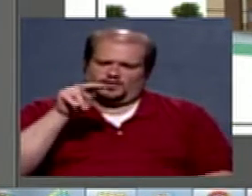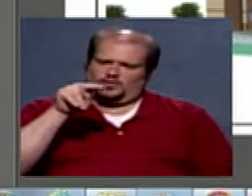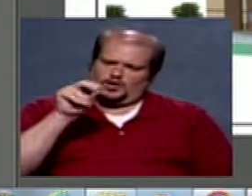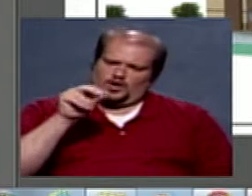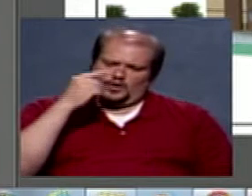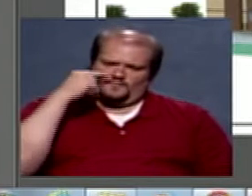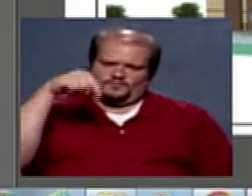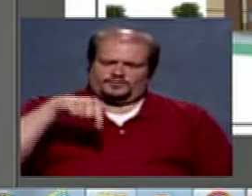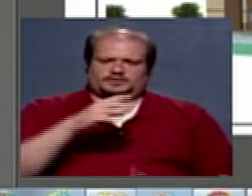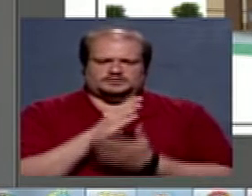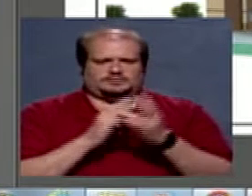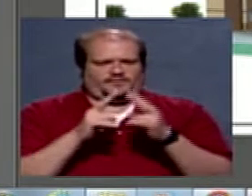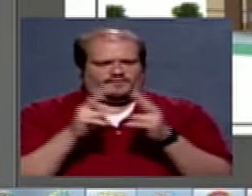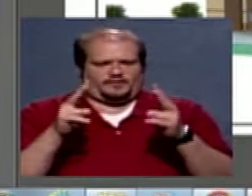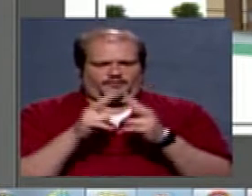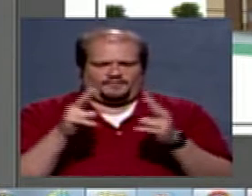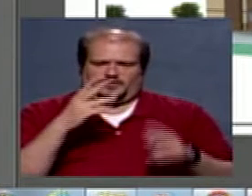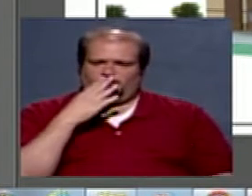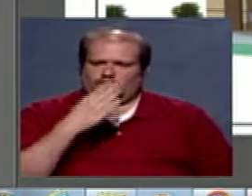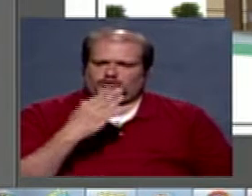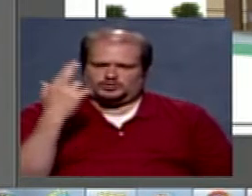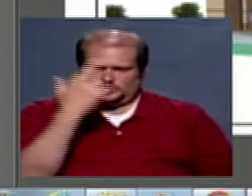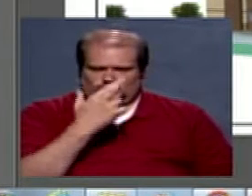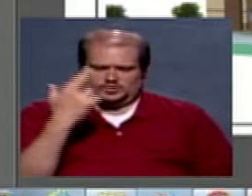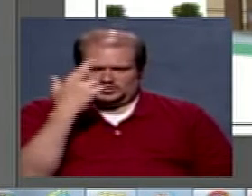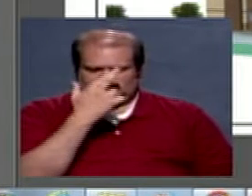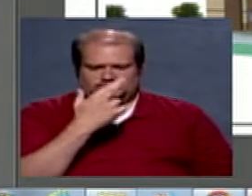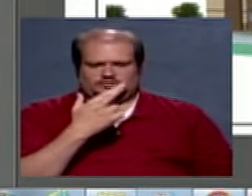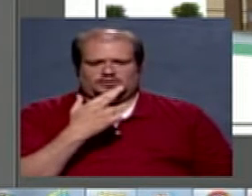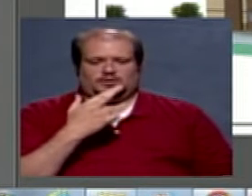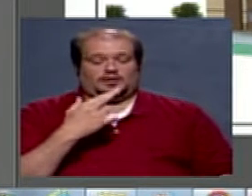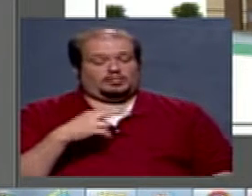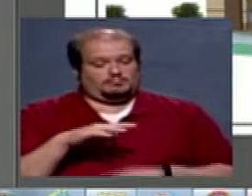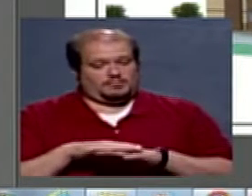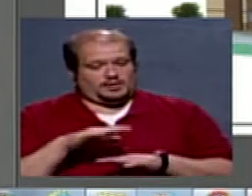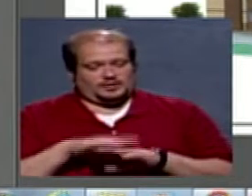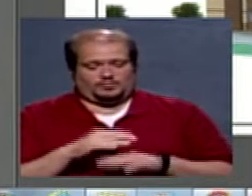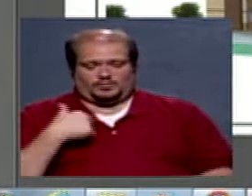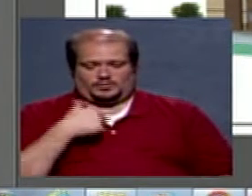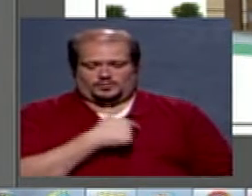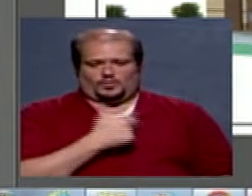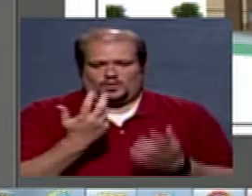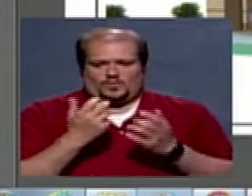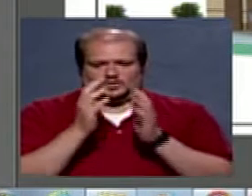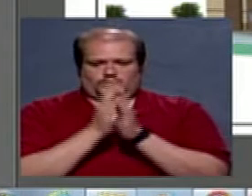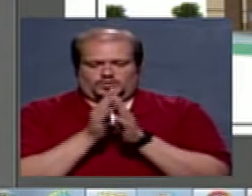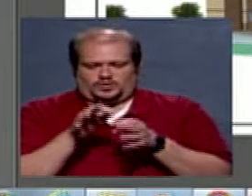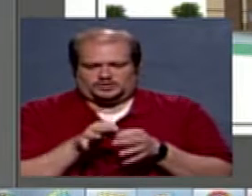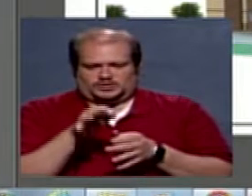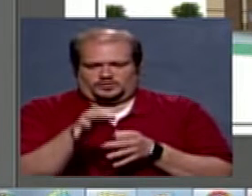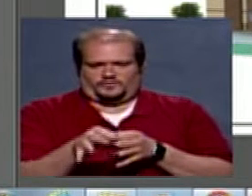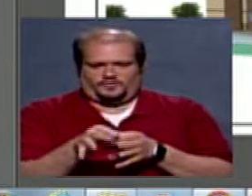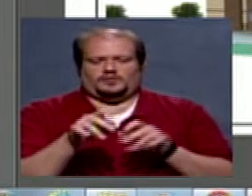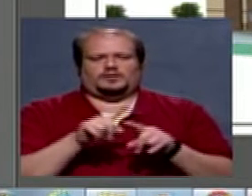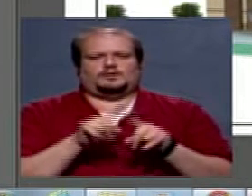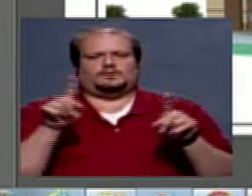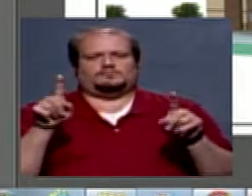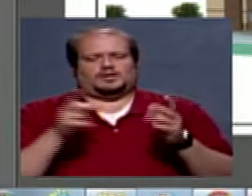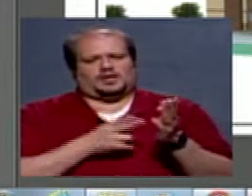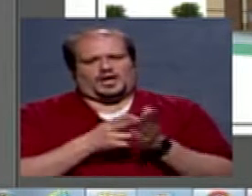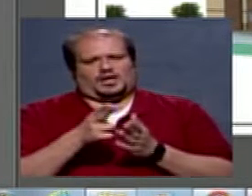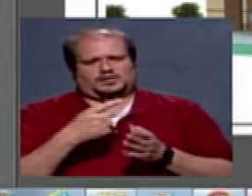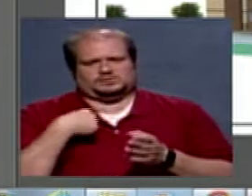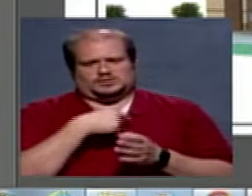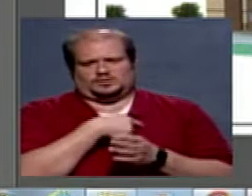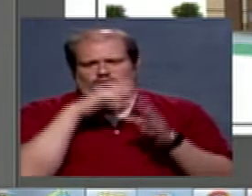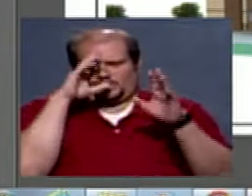it for some very, very good reasons. At bare minimum, we would like to request a deferral, but honestly, we